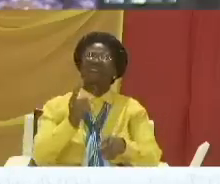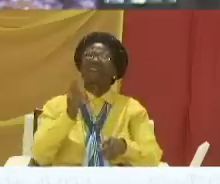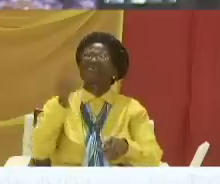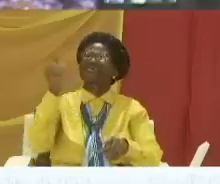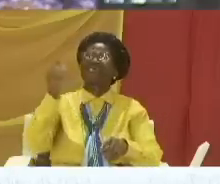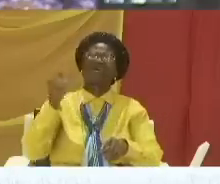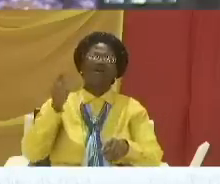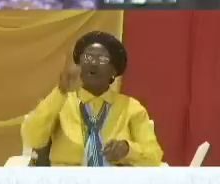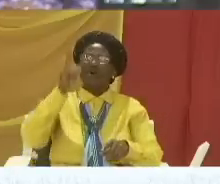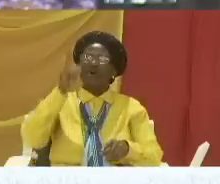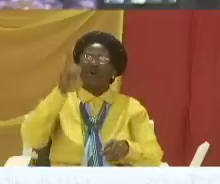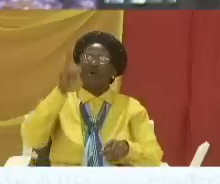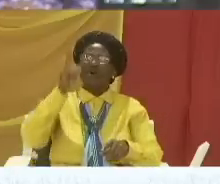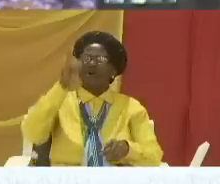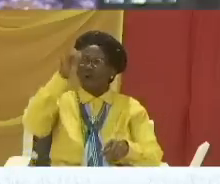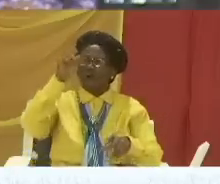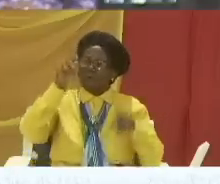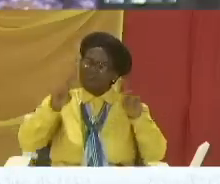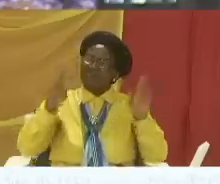a dormitory or two.